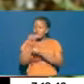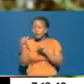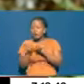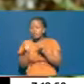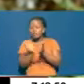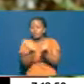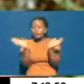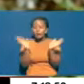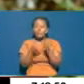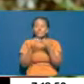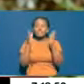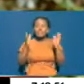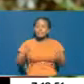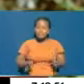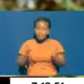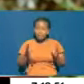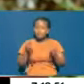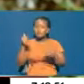that